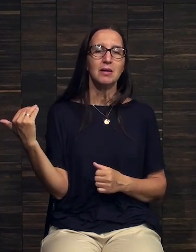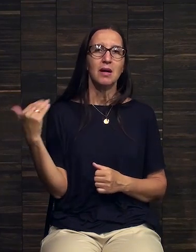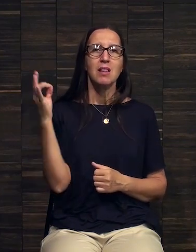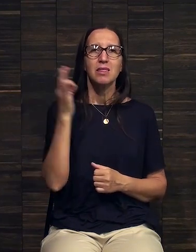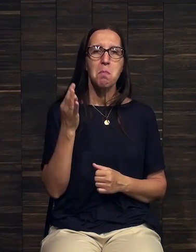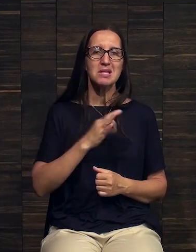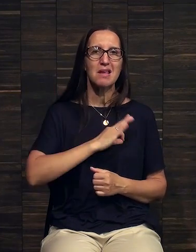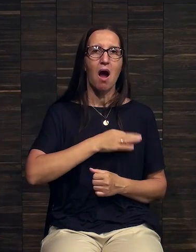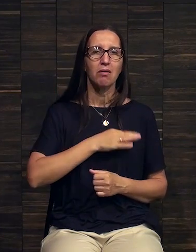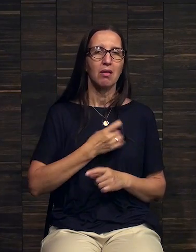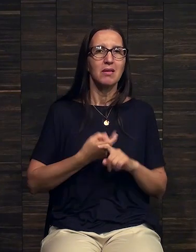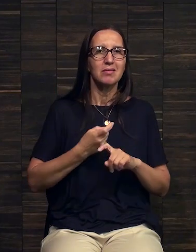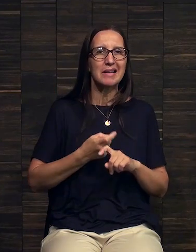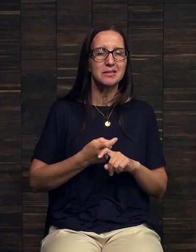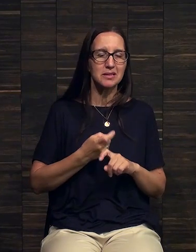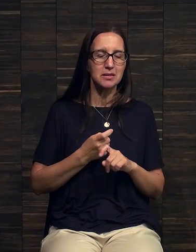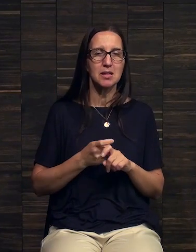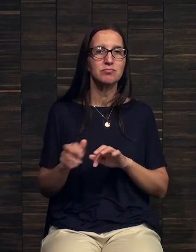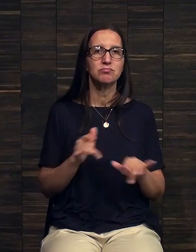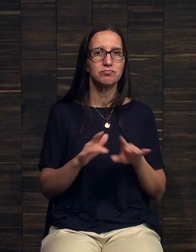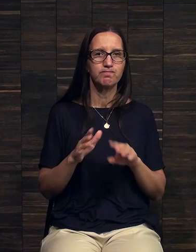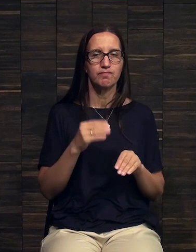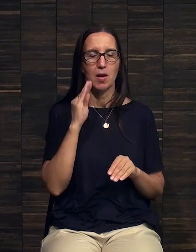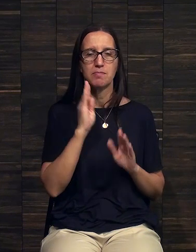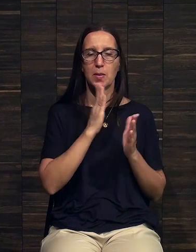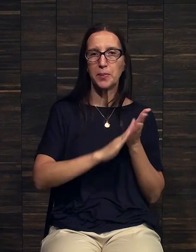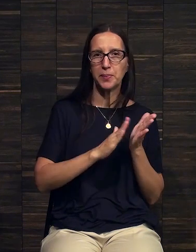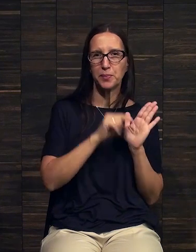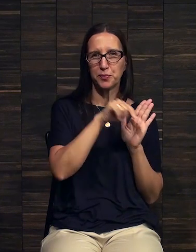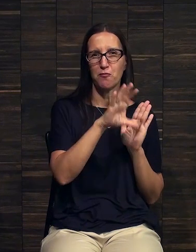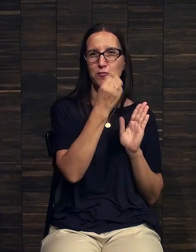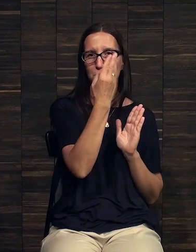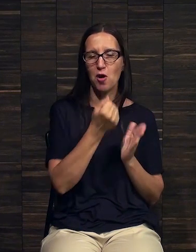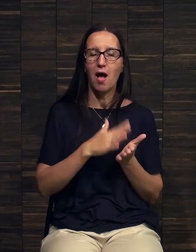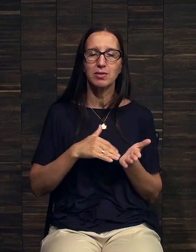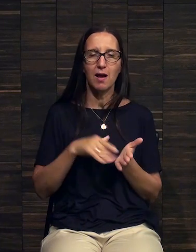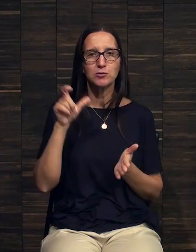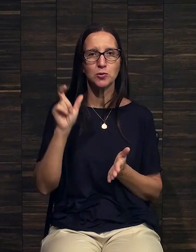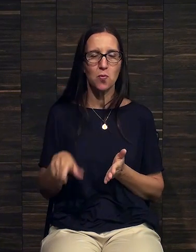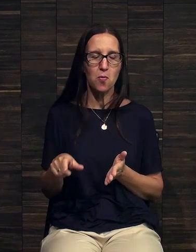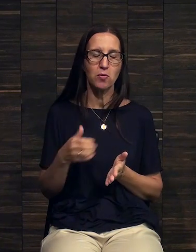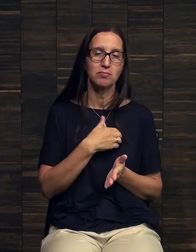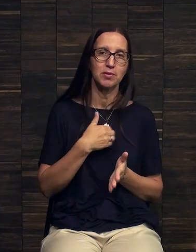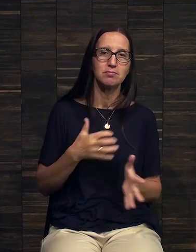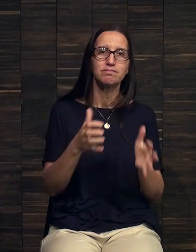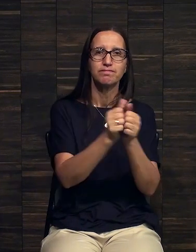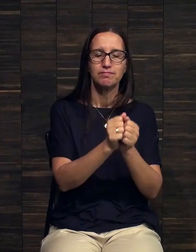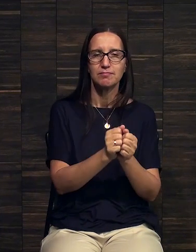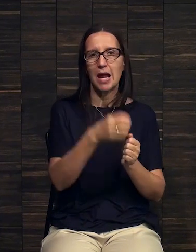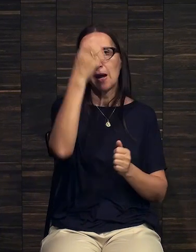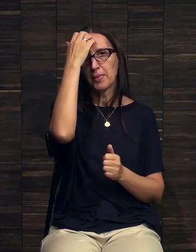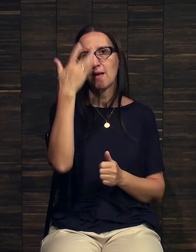the German agent, the Nazi. Firstly, he acted under the cover of the